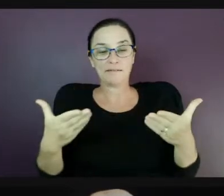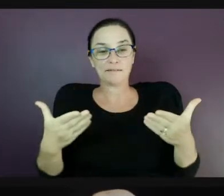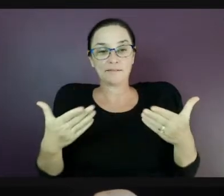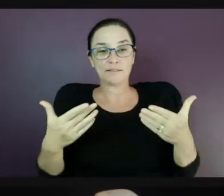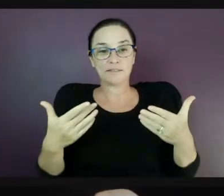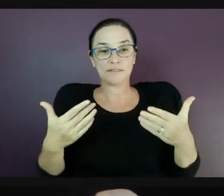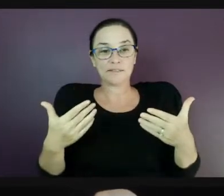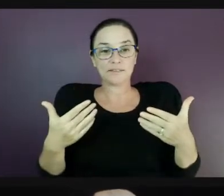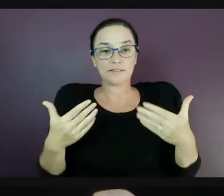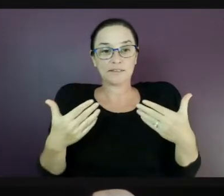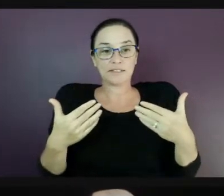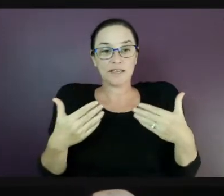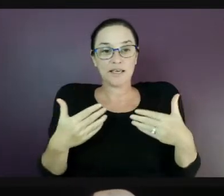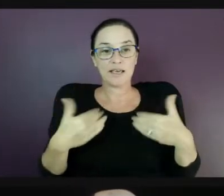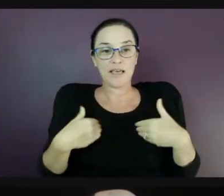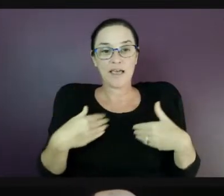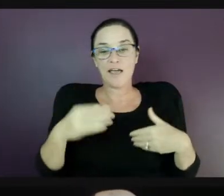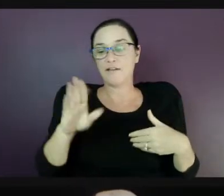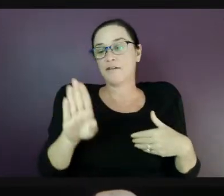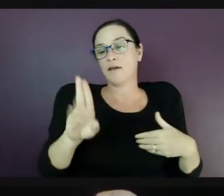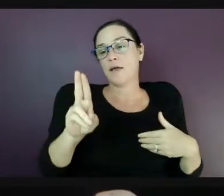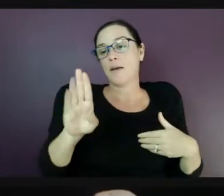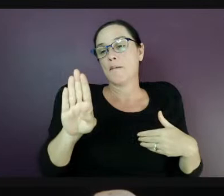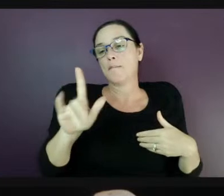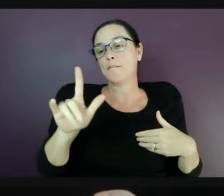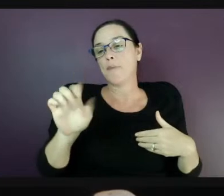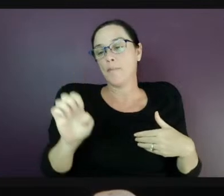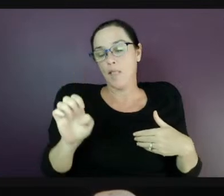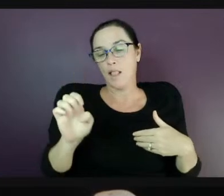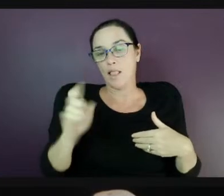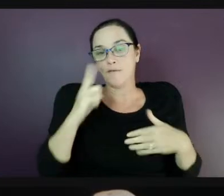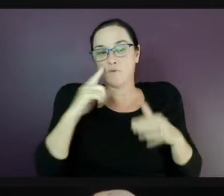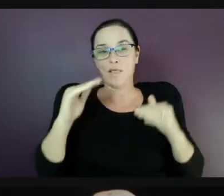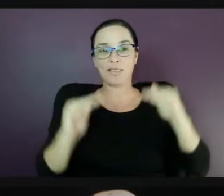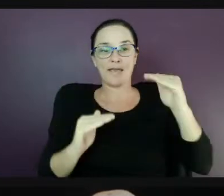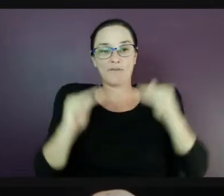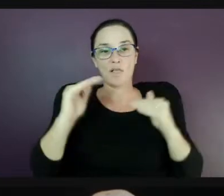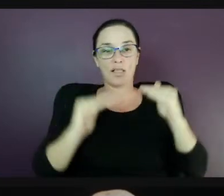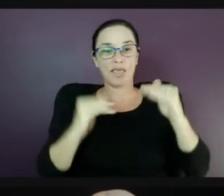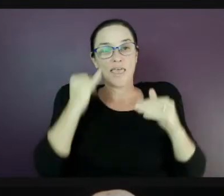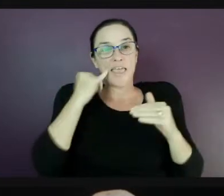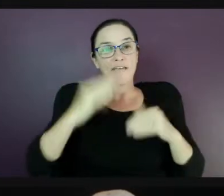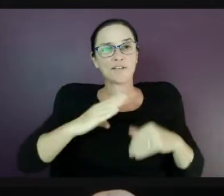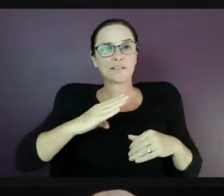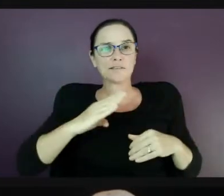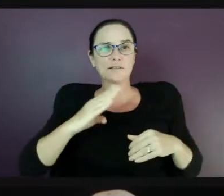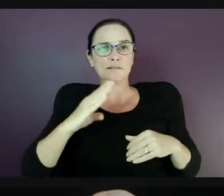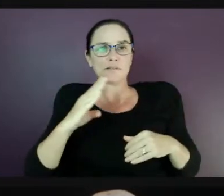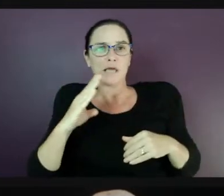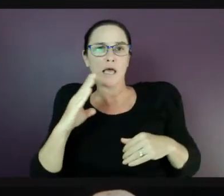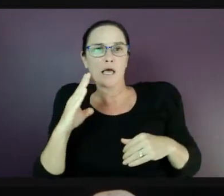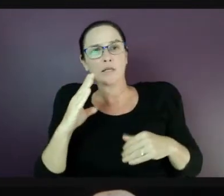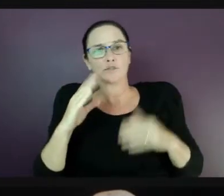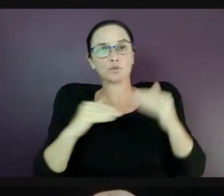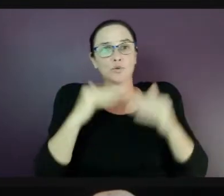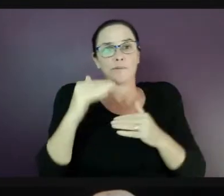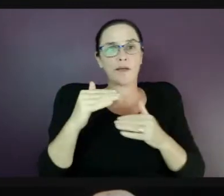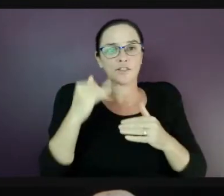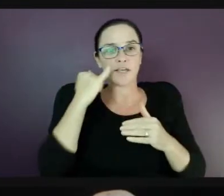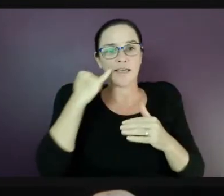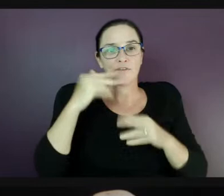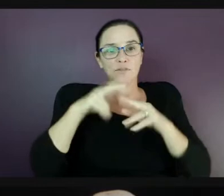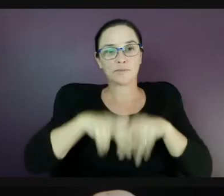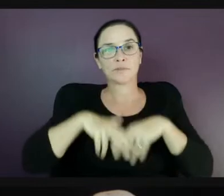bubbles in them to help level. I mean, I wonder if there's like a limit. If things like tilting it's been sitting there for a long time, right? Ever